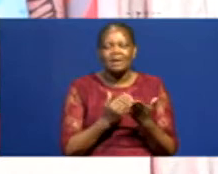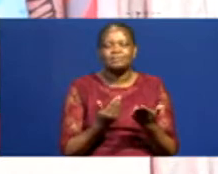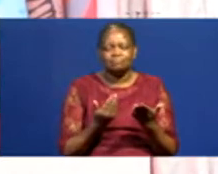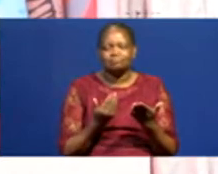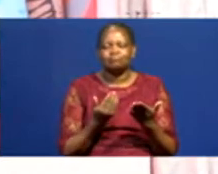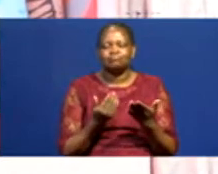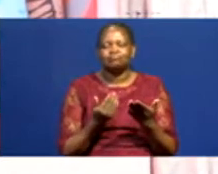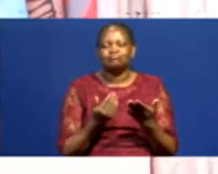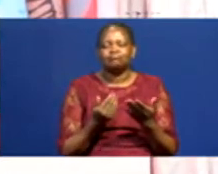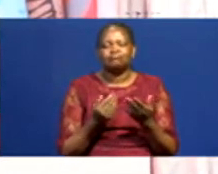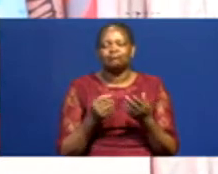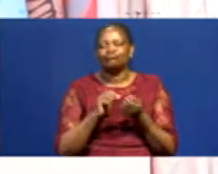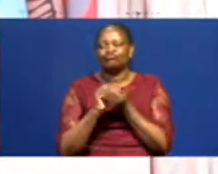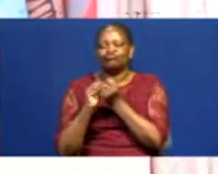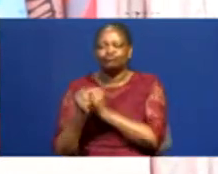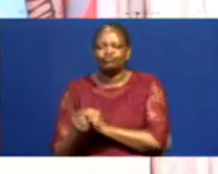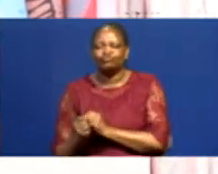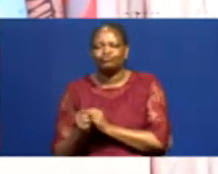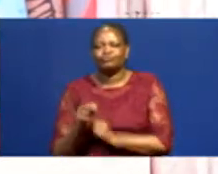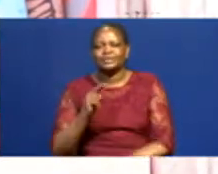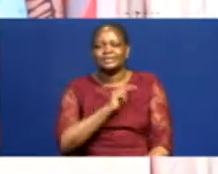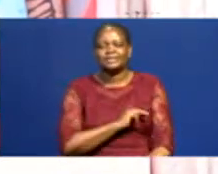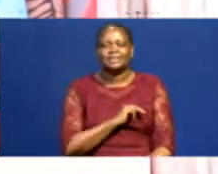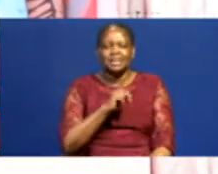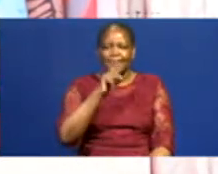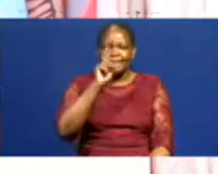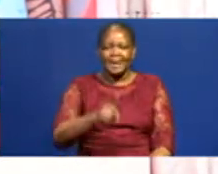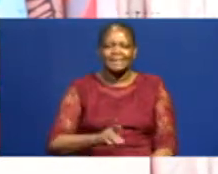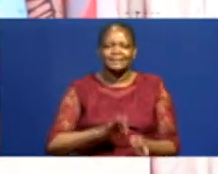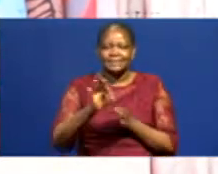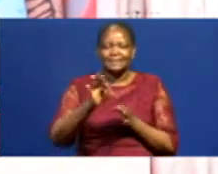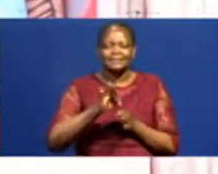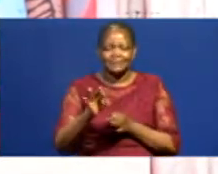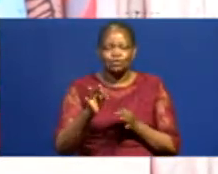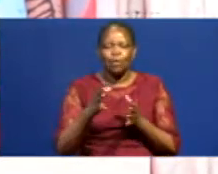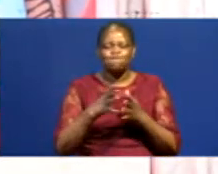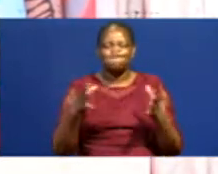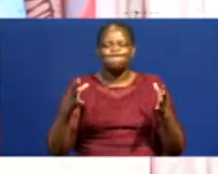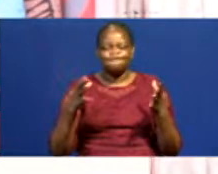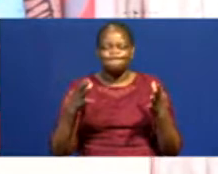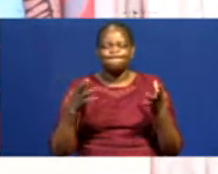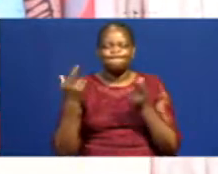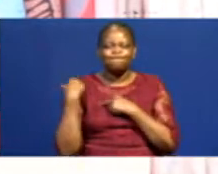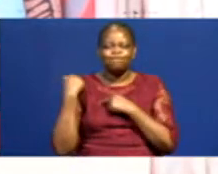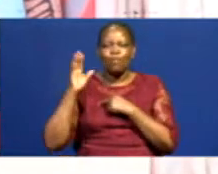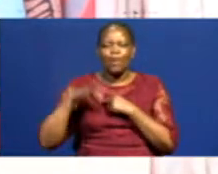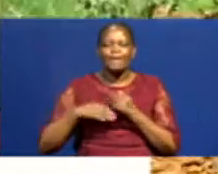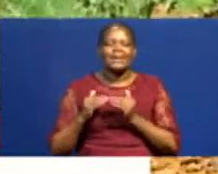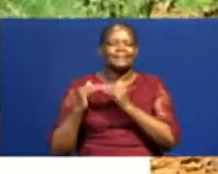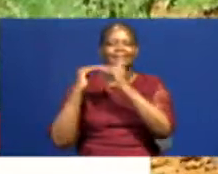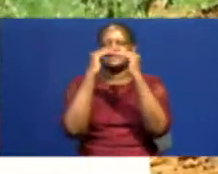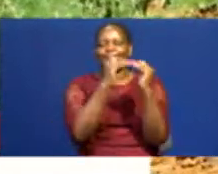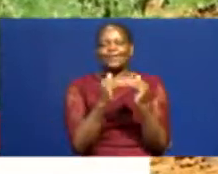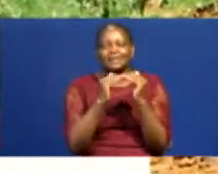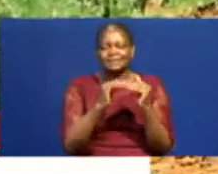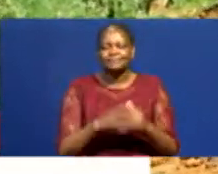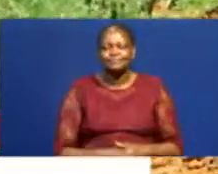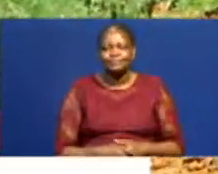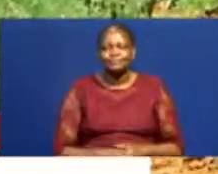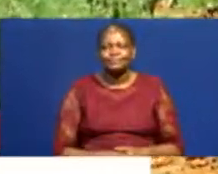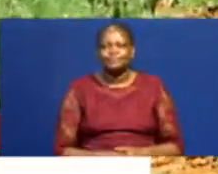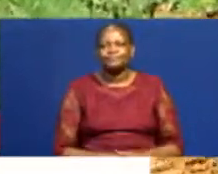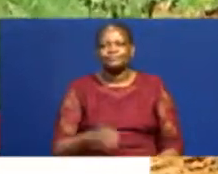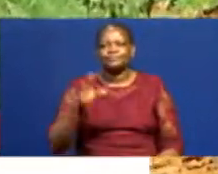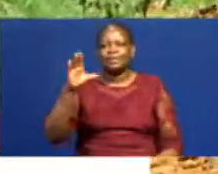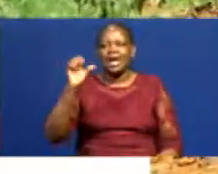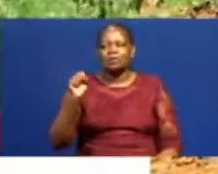evolved. Naturally, this must extend to an expanded role for women in democracy. Defense Cabinet